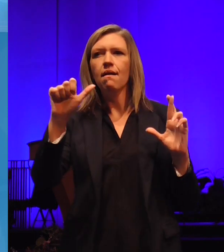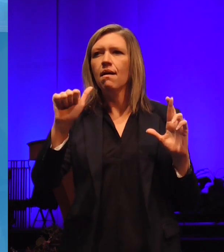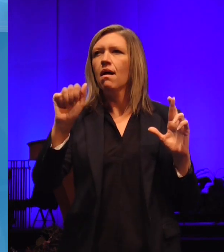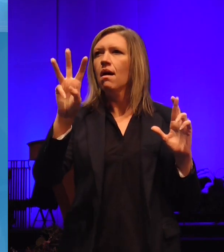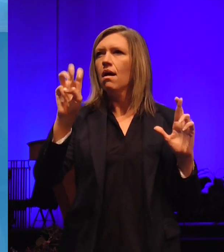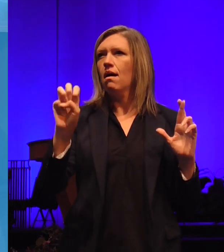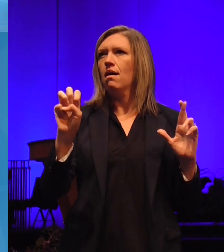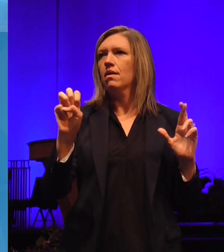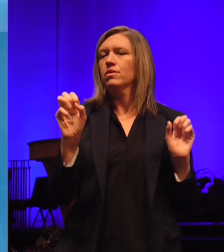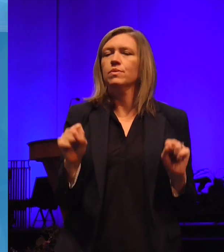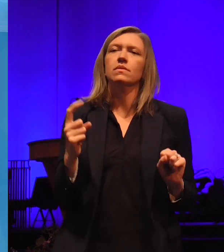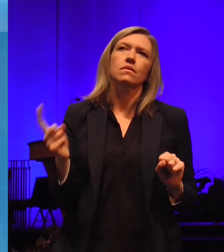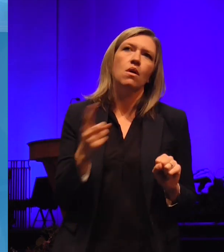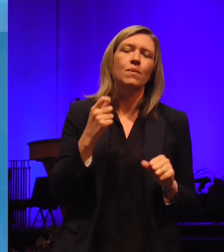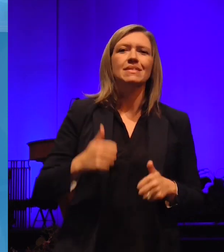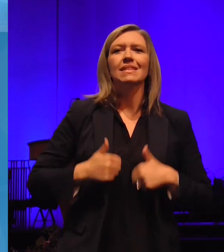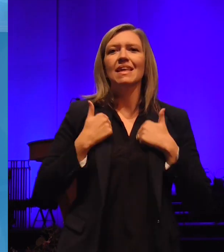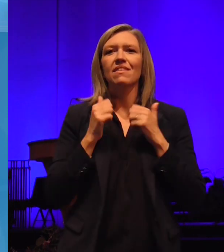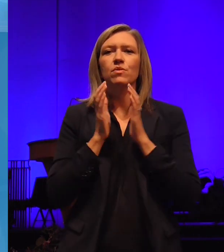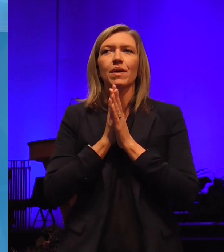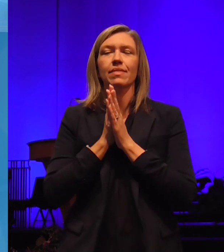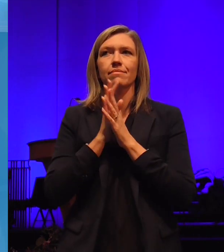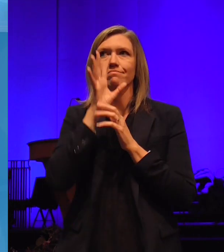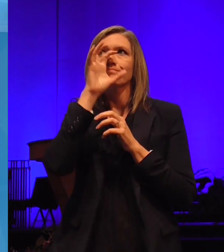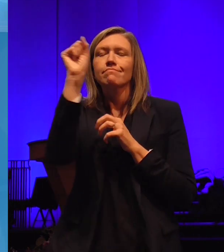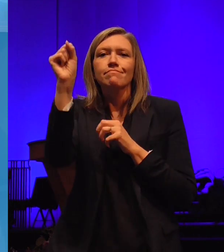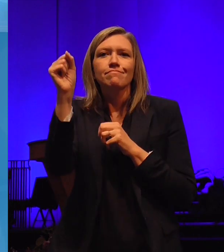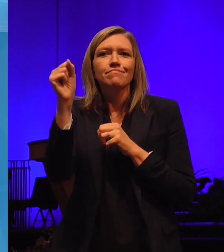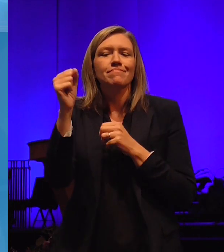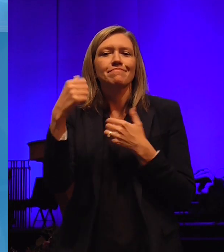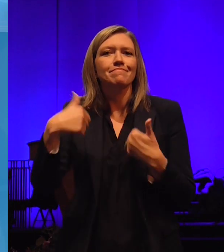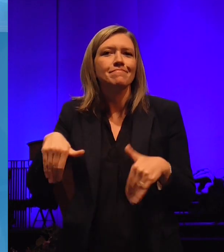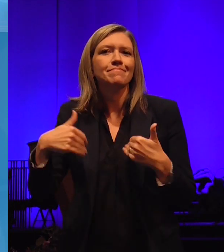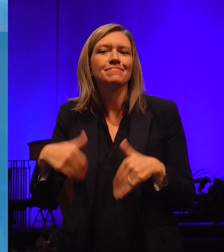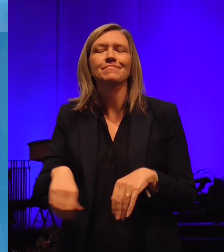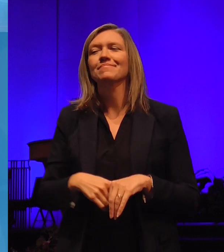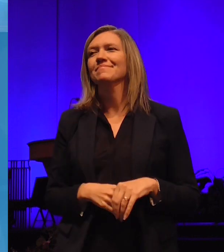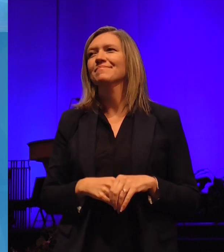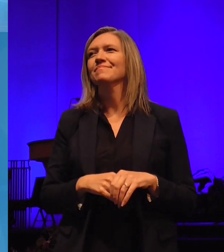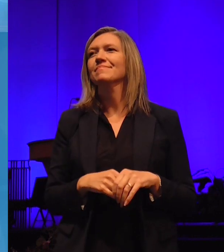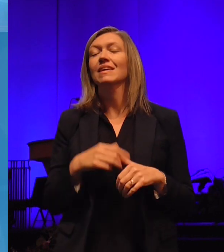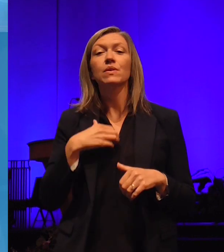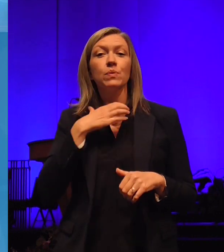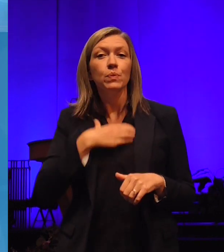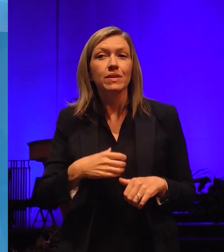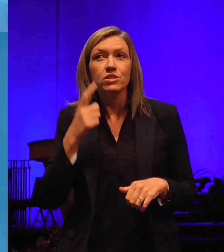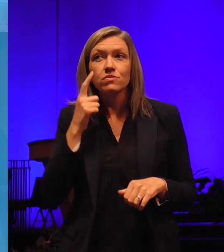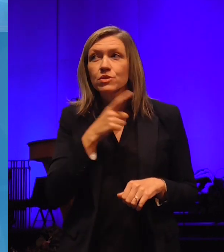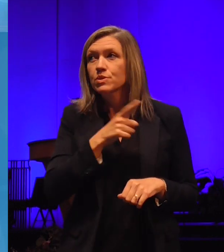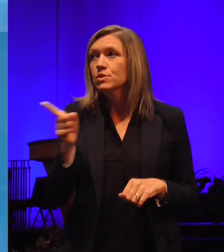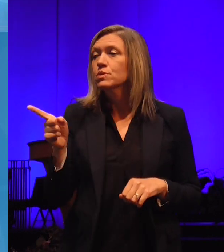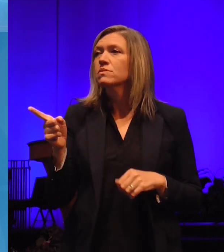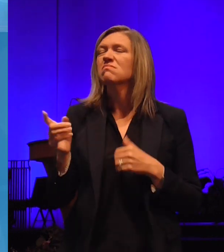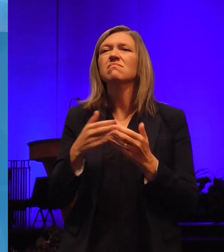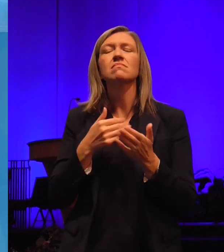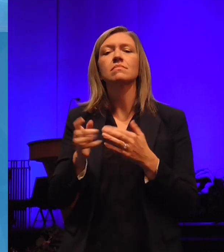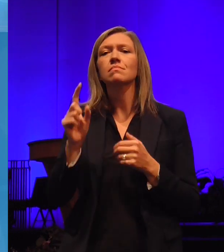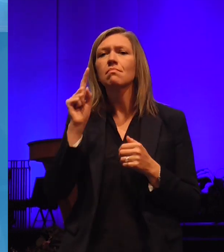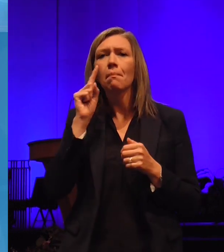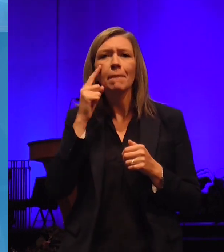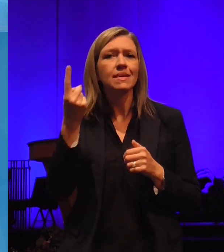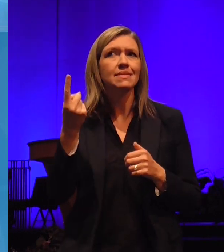always live in wonder. And I wish for you that even in the mundane, you